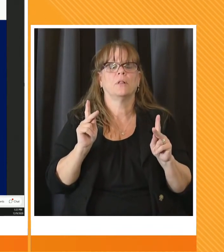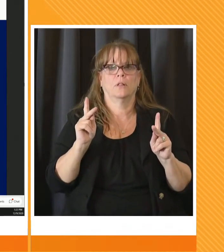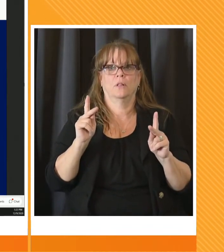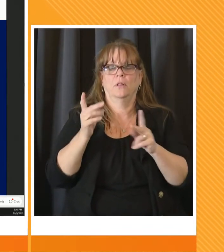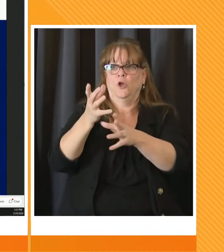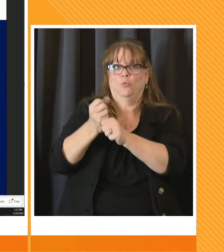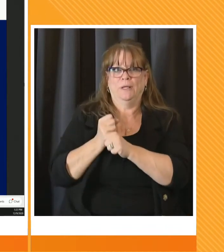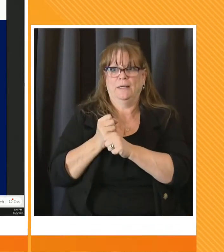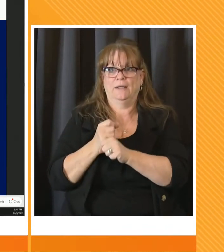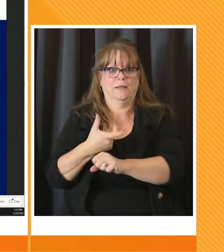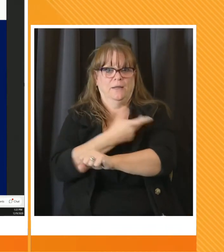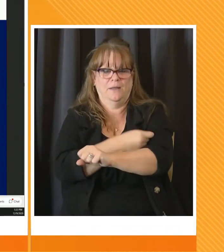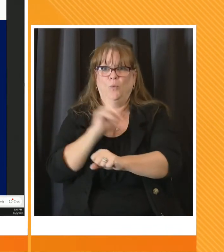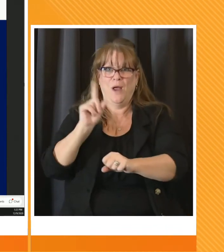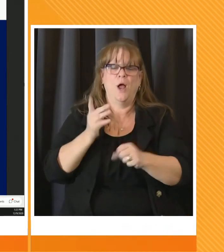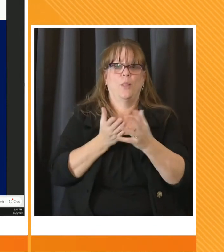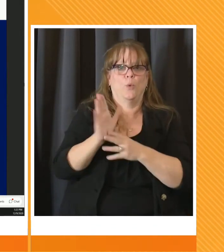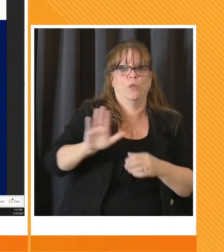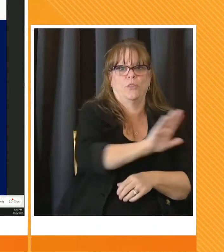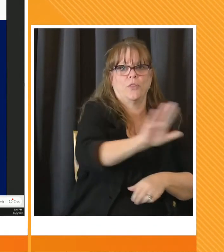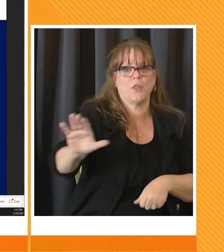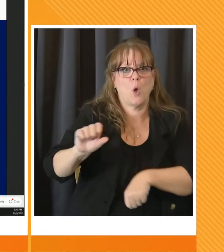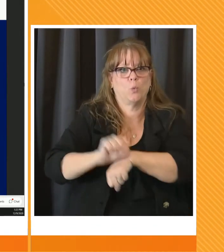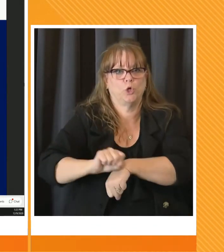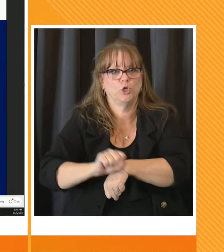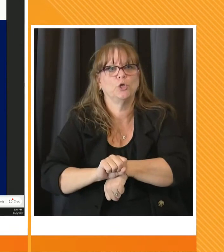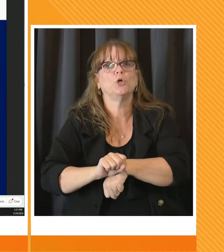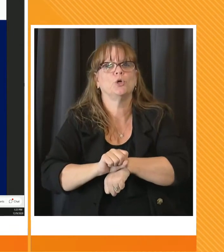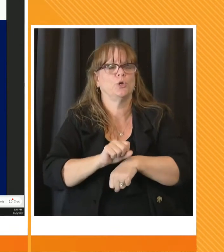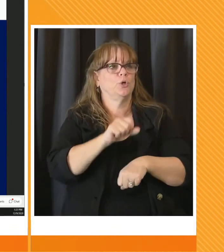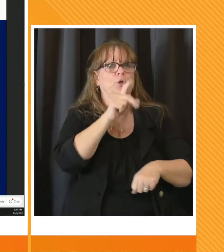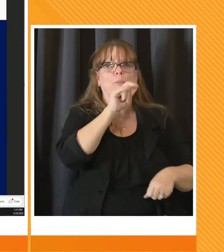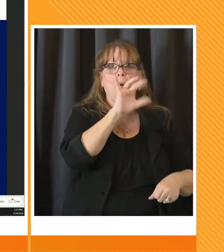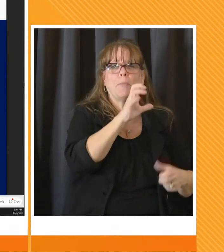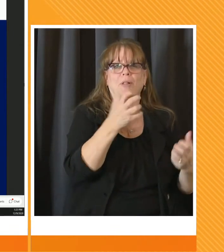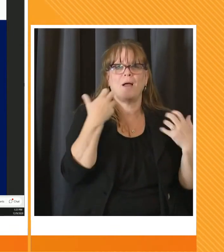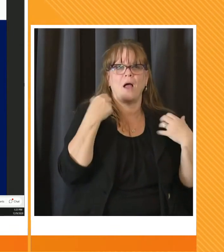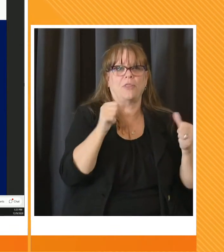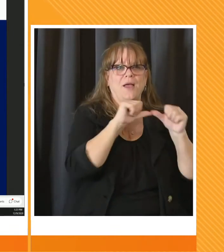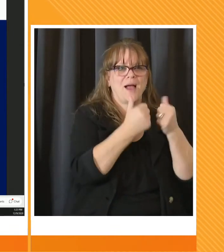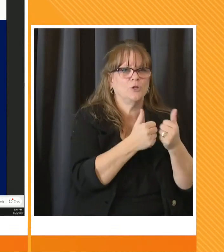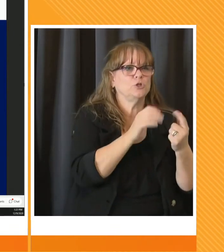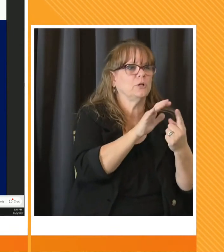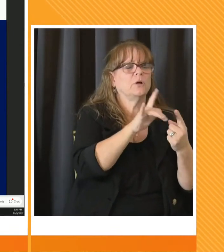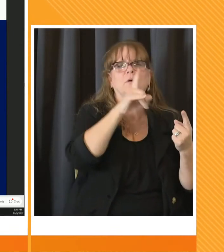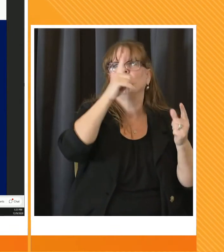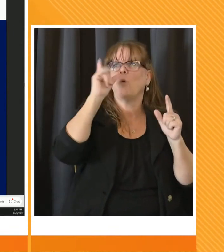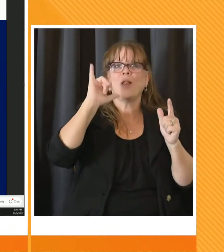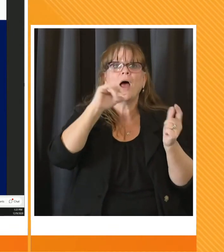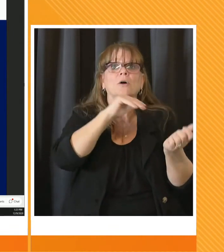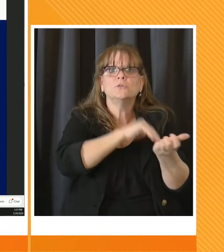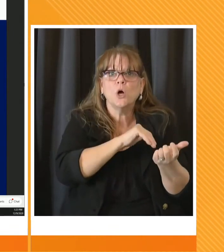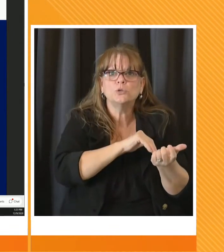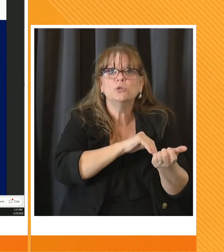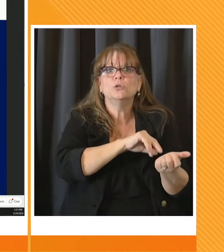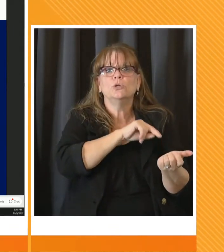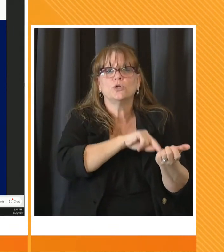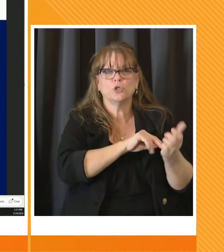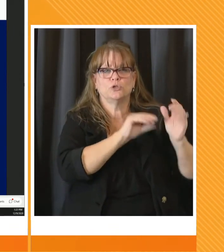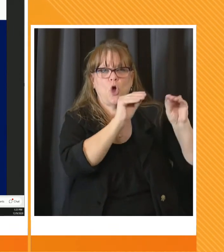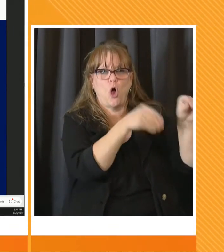you are a healthcare provider. The residents and staff of our long-term care facilities will